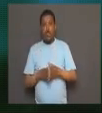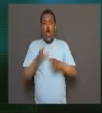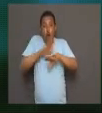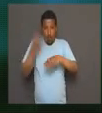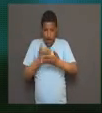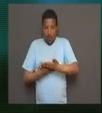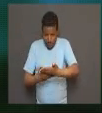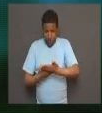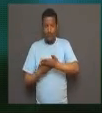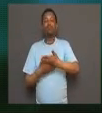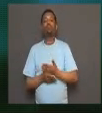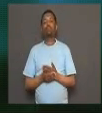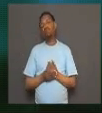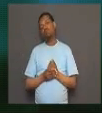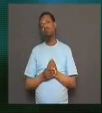on the map.